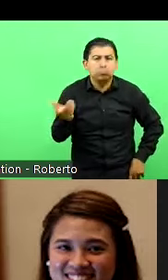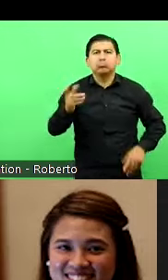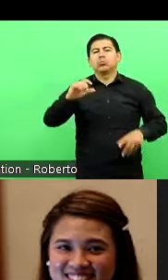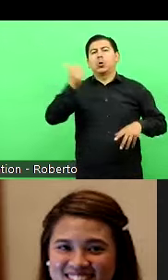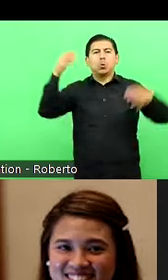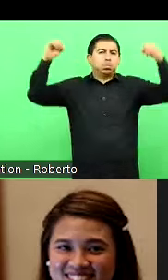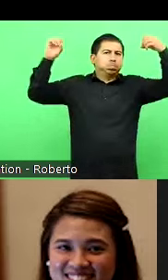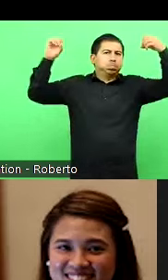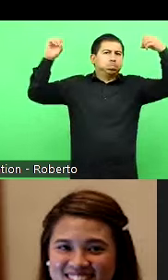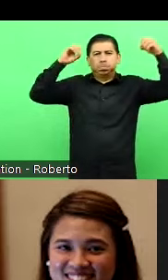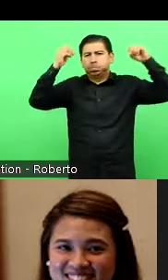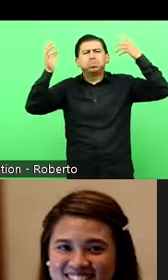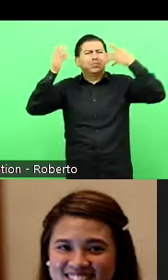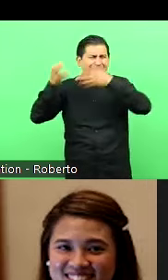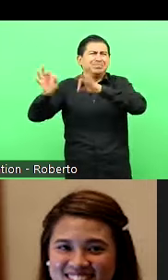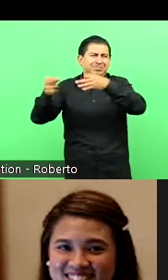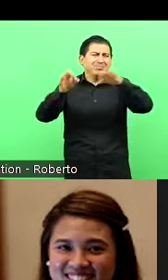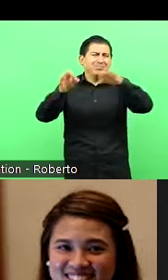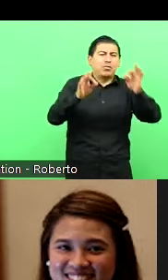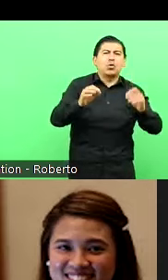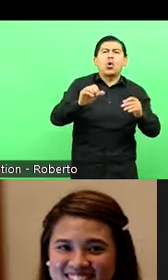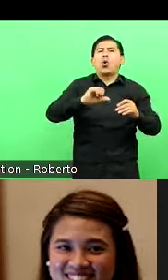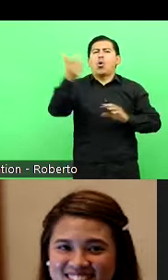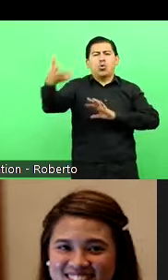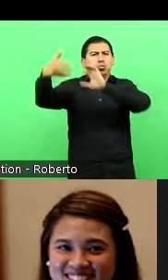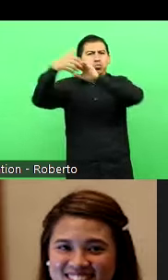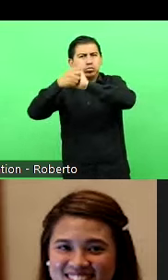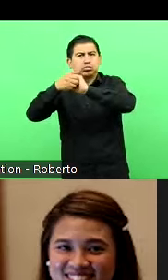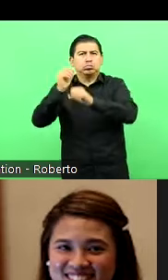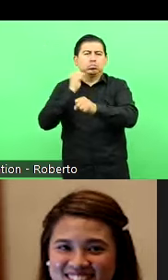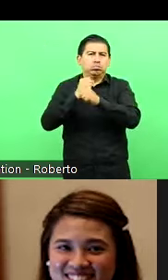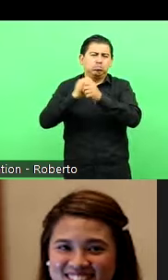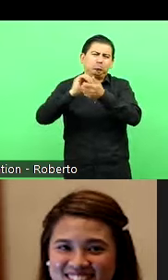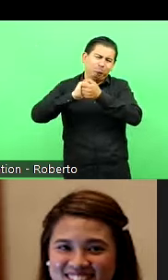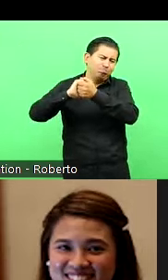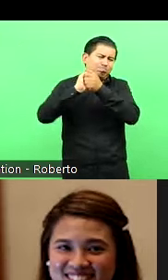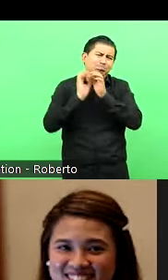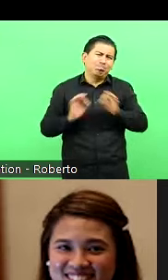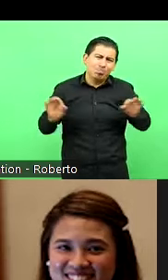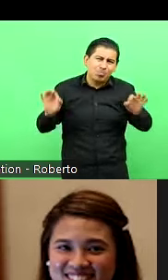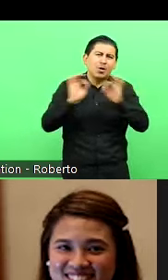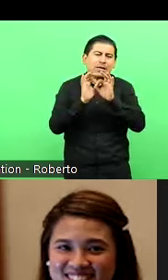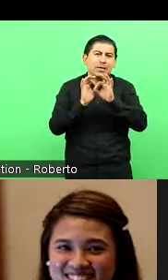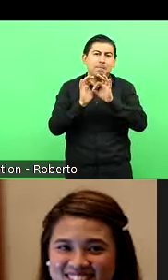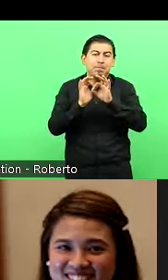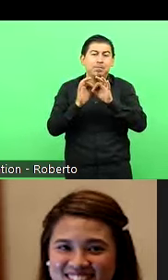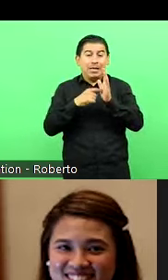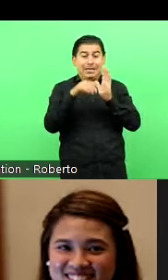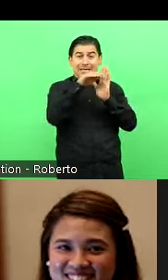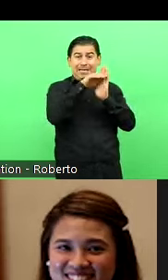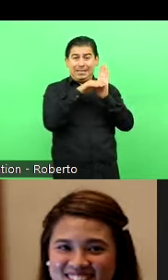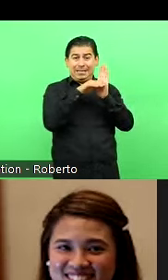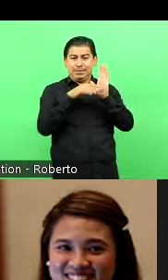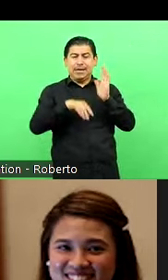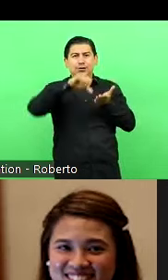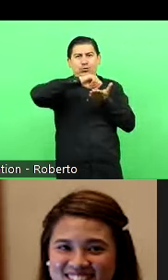that we are able to apply this scorecard. So these are our commitments on moving forward to make